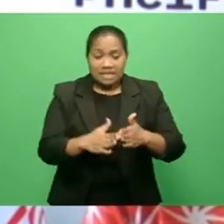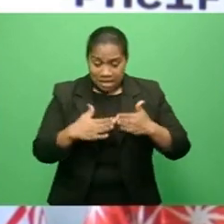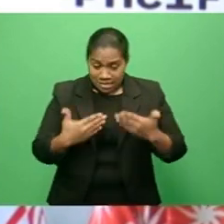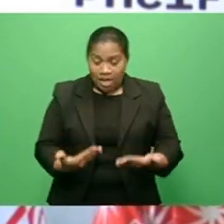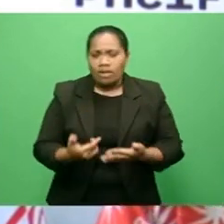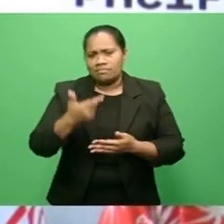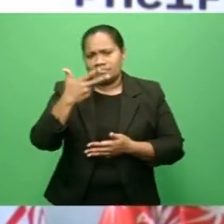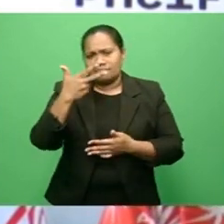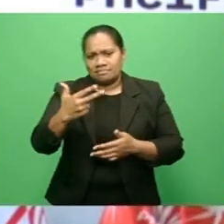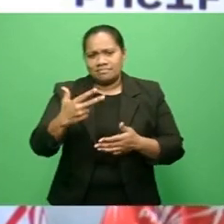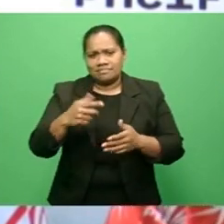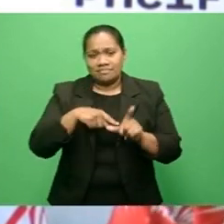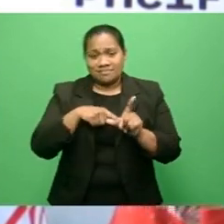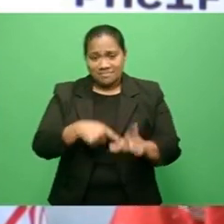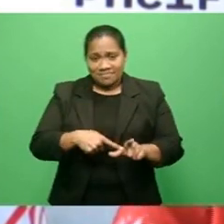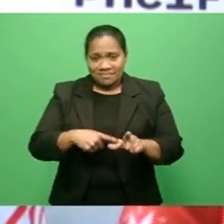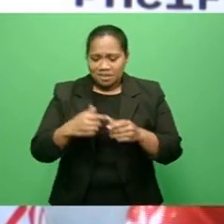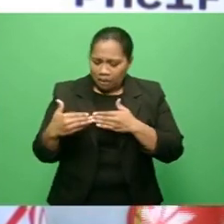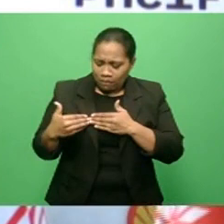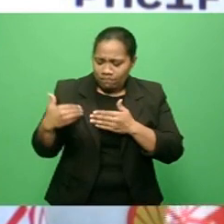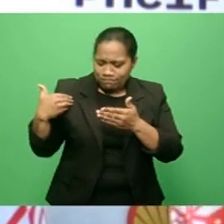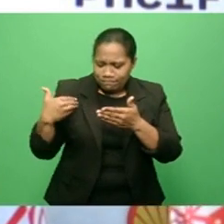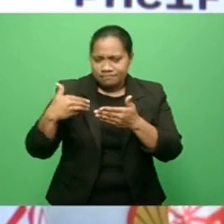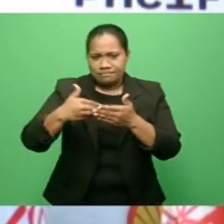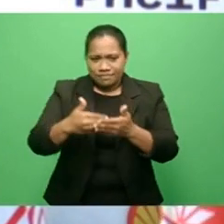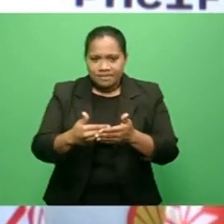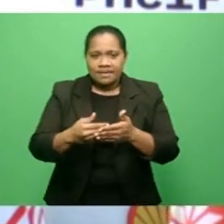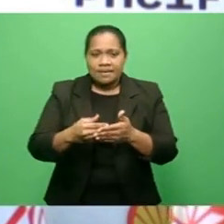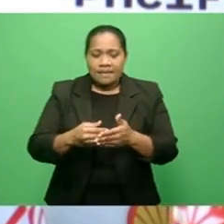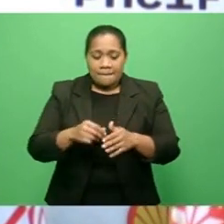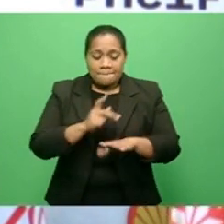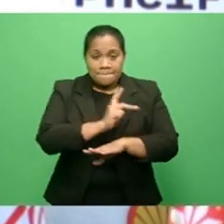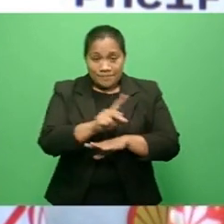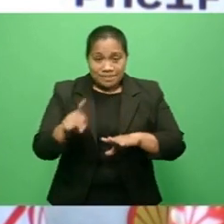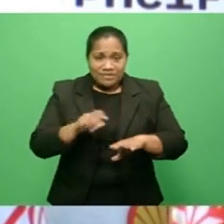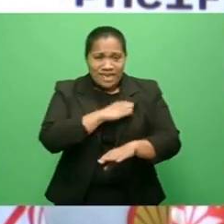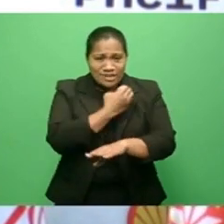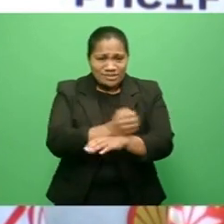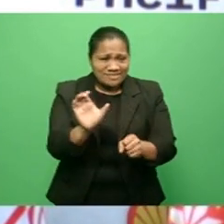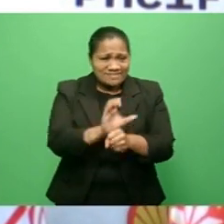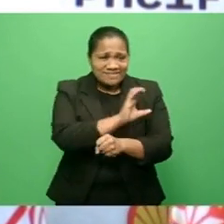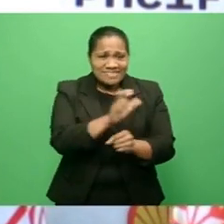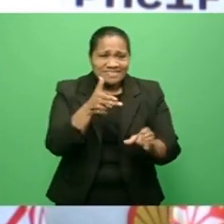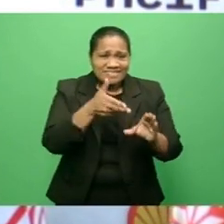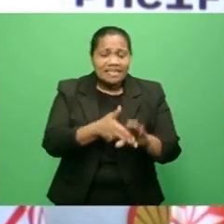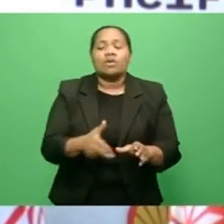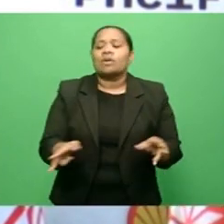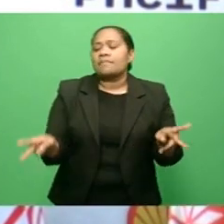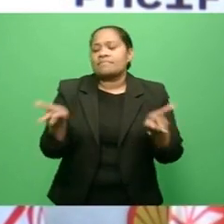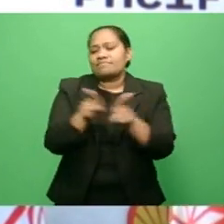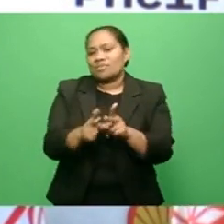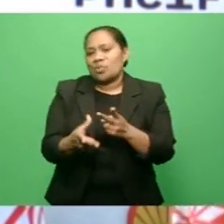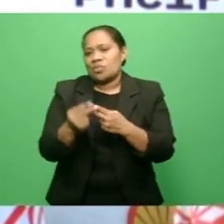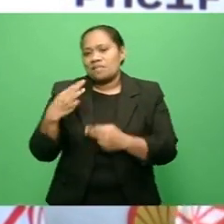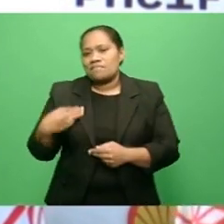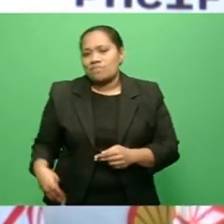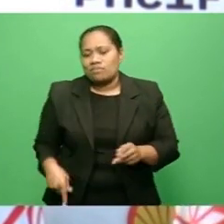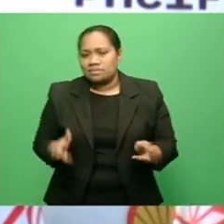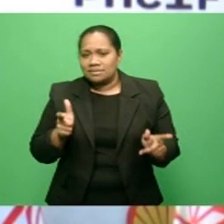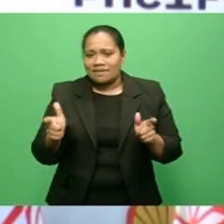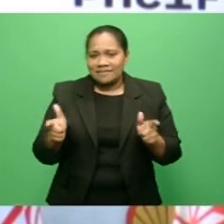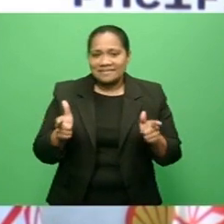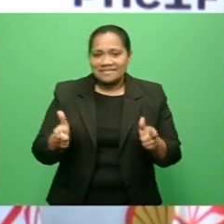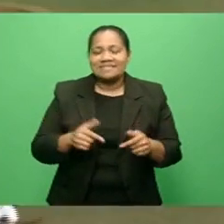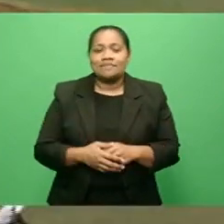that Pacific Energy has partnered with Maris Sevens. Now, rugby